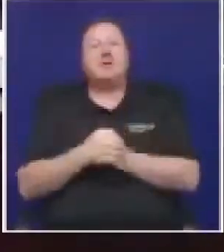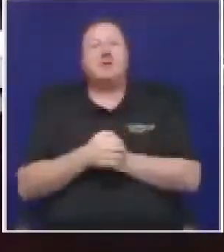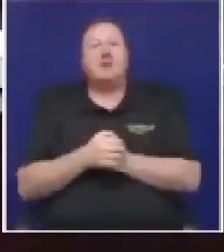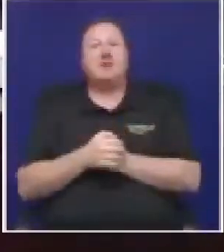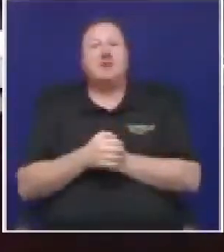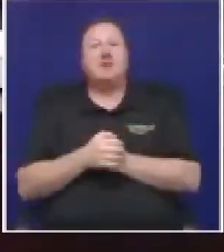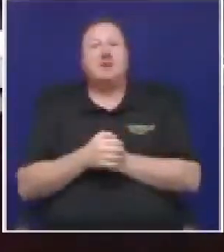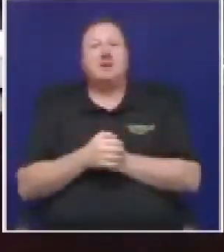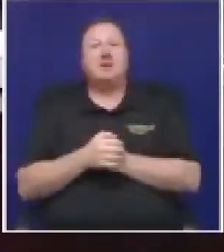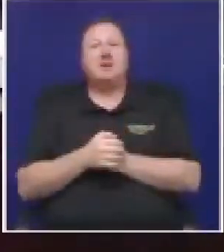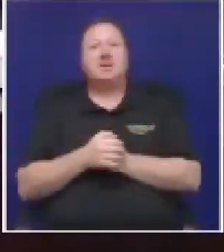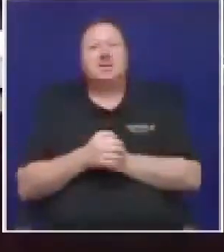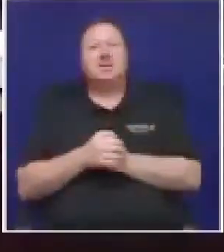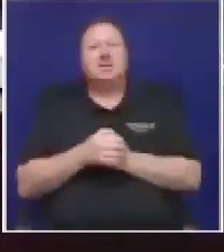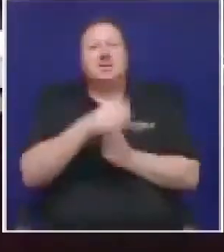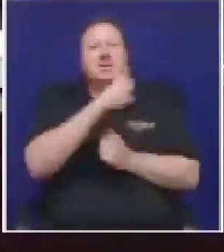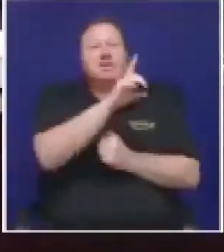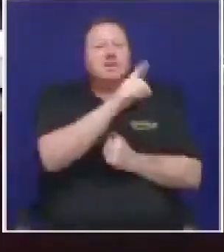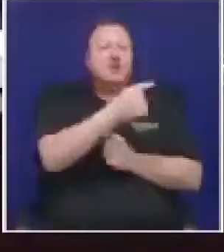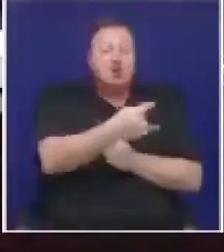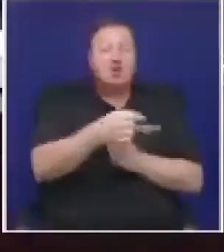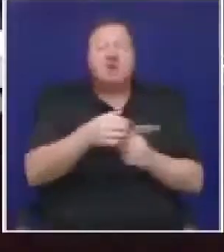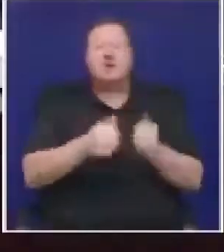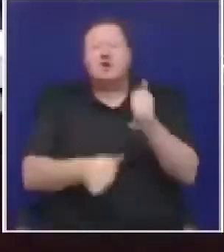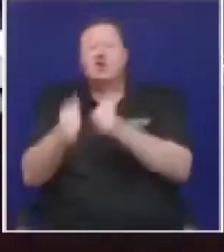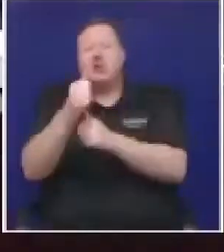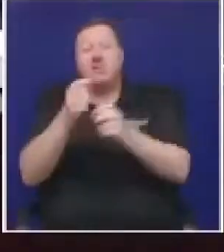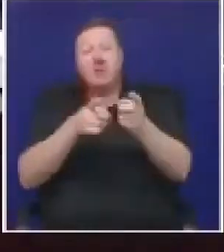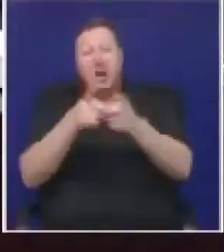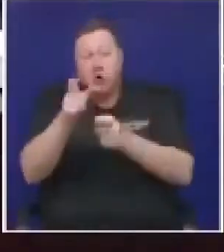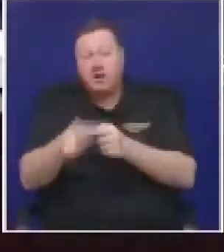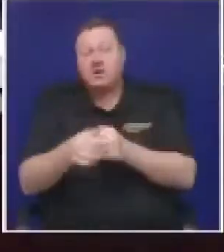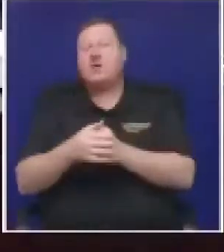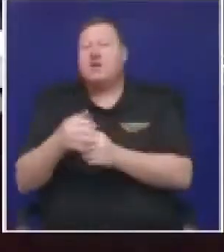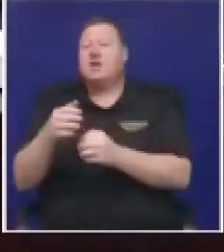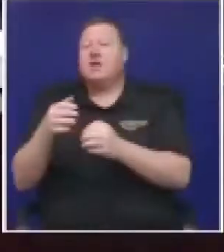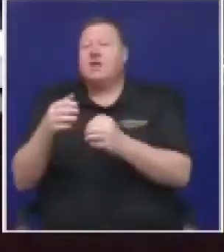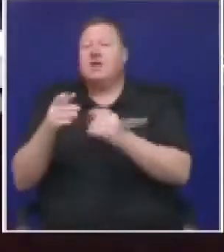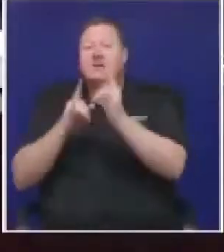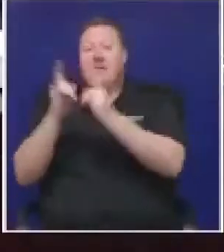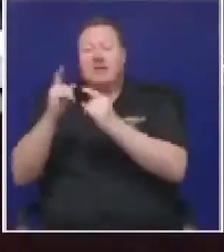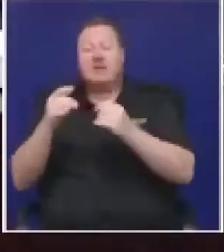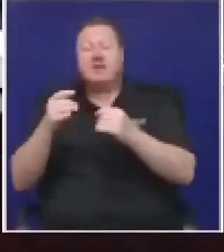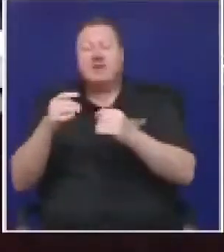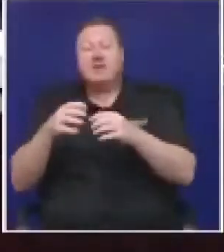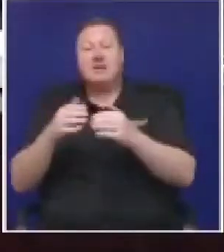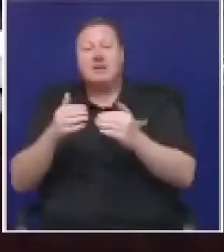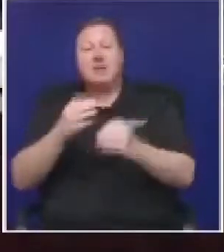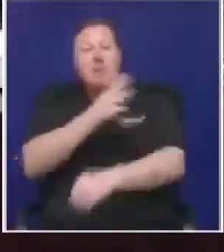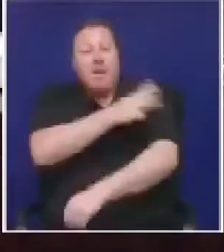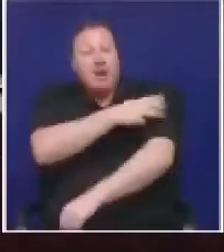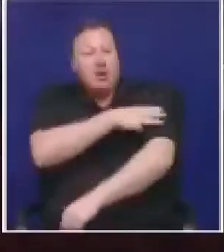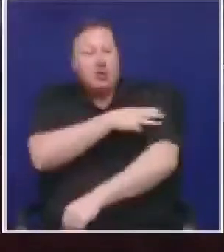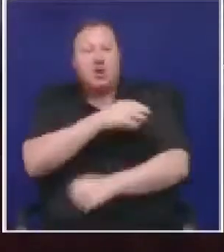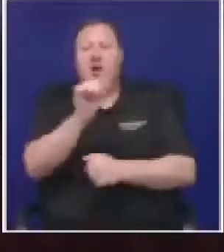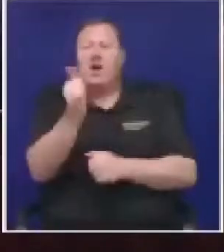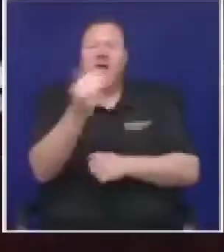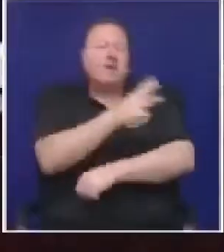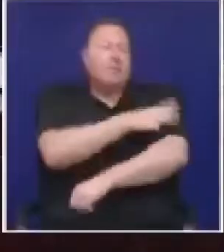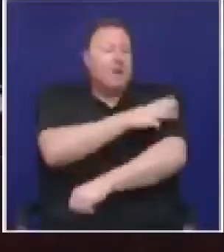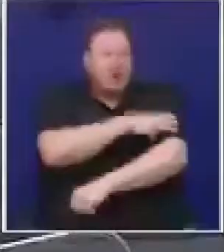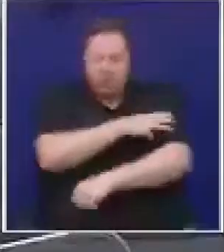the DDGs, the chief directors. So does the city manager and all the managers, right